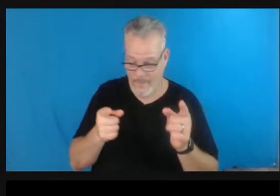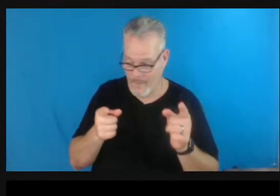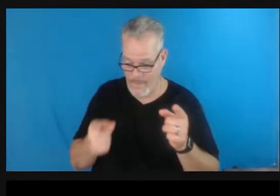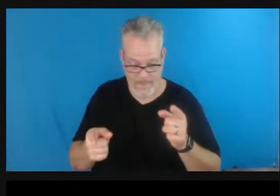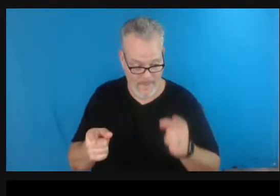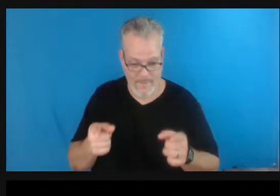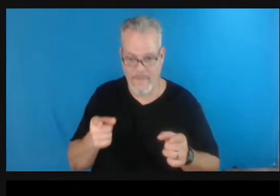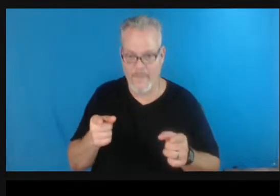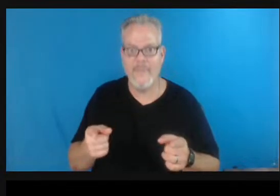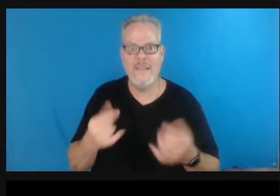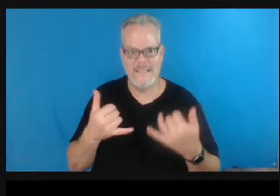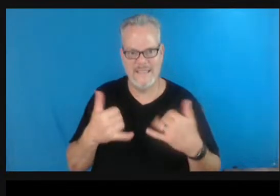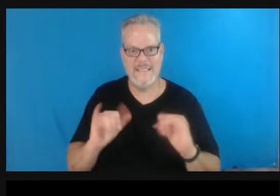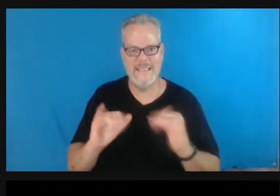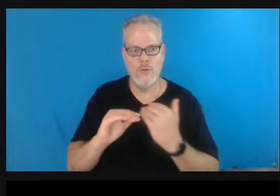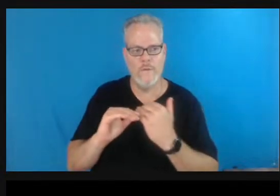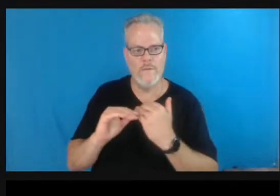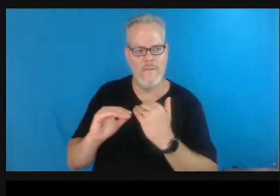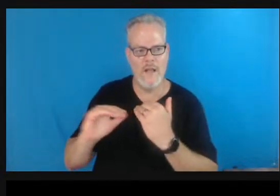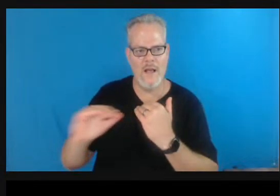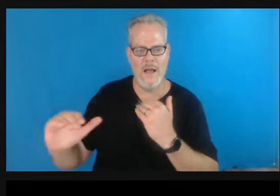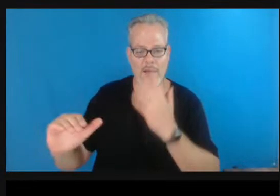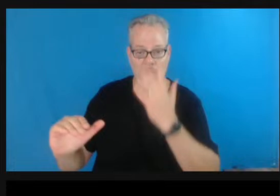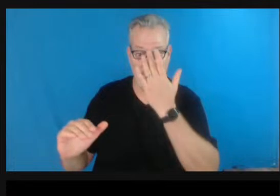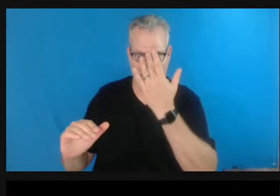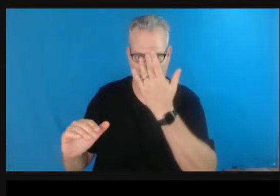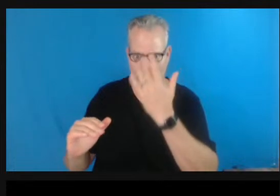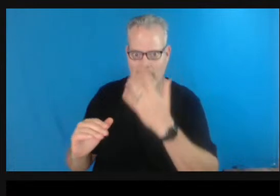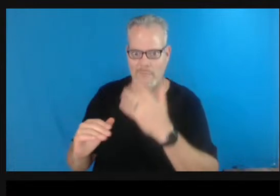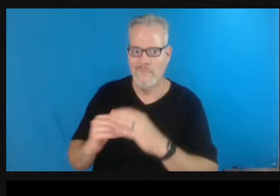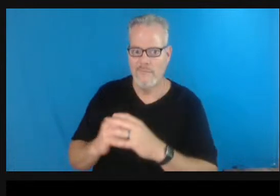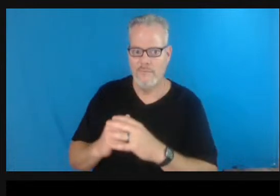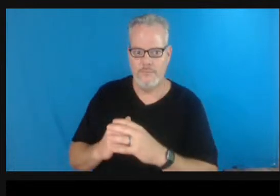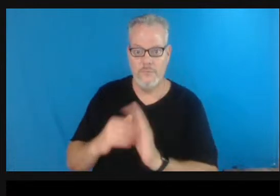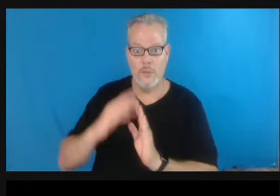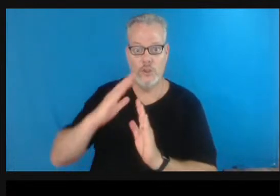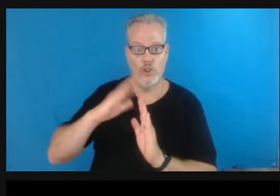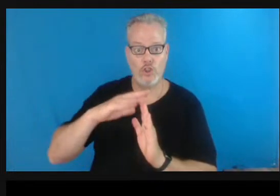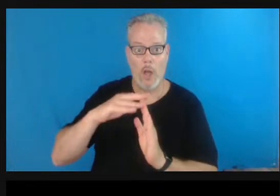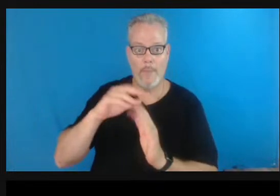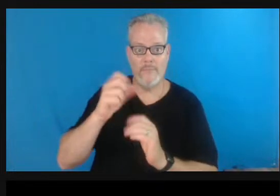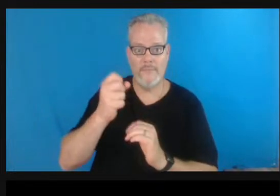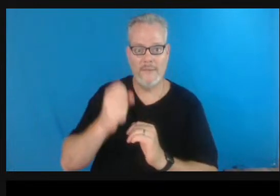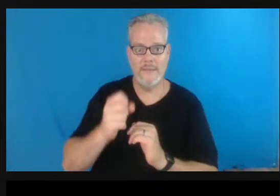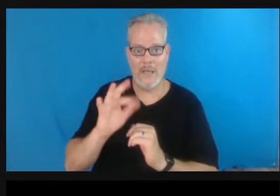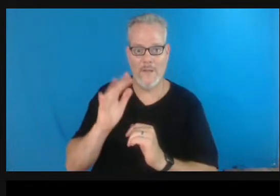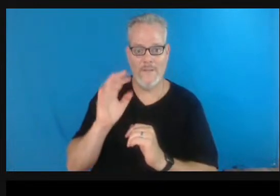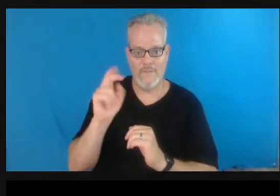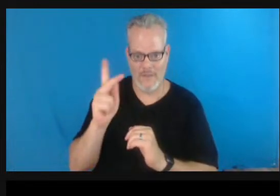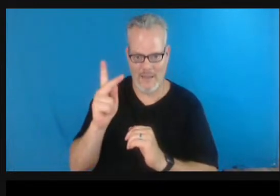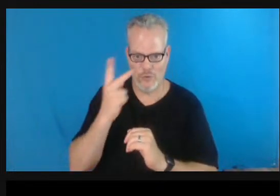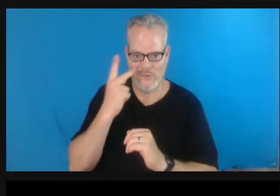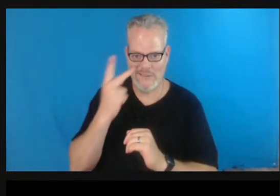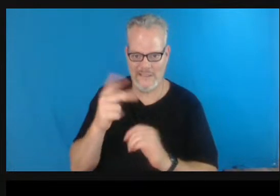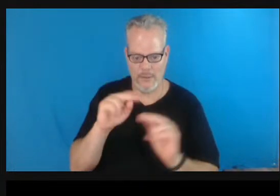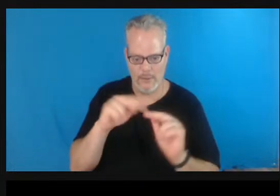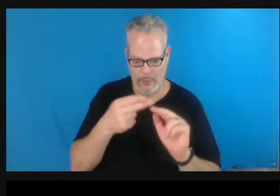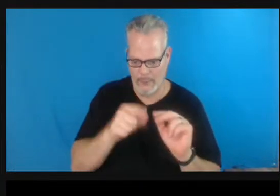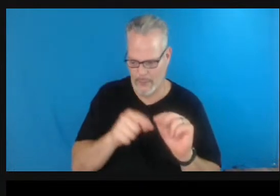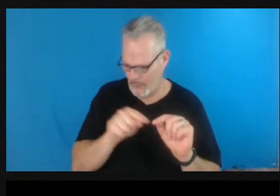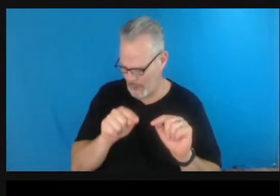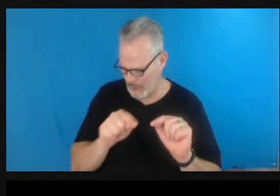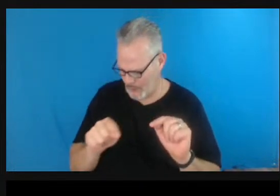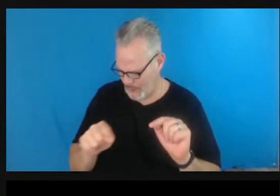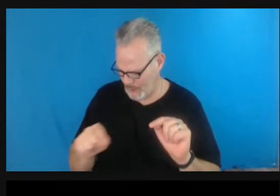pretty flat here at Ahua. At the top of the south flank, see it normally moves a lot more to the south, and recently, since this